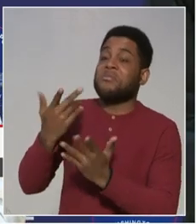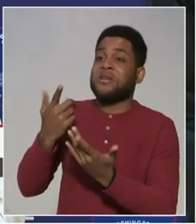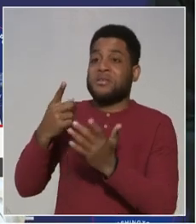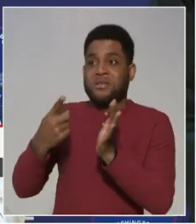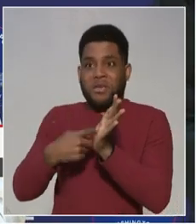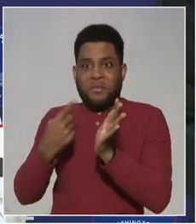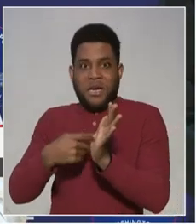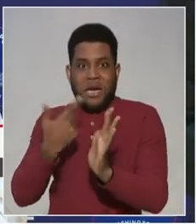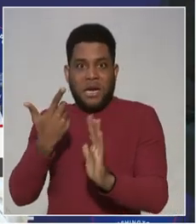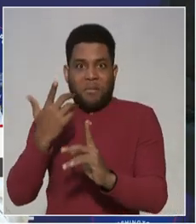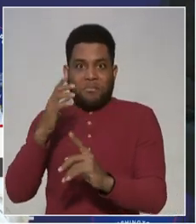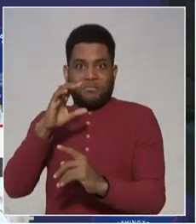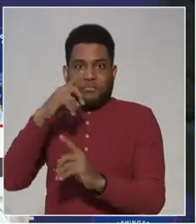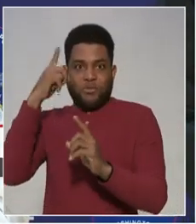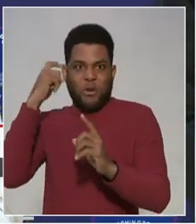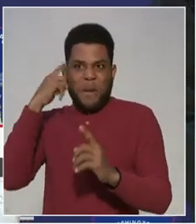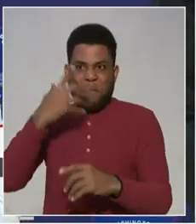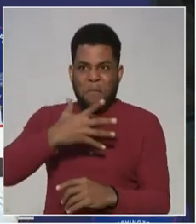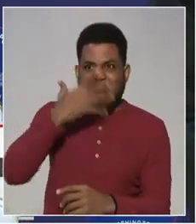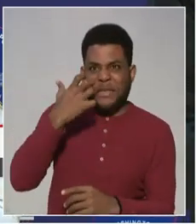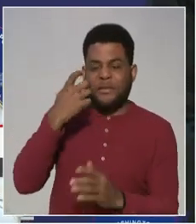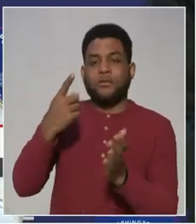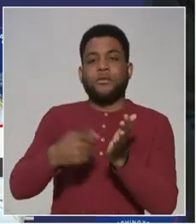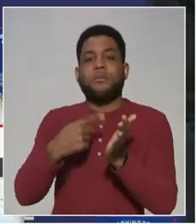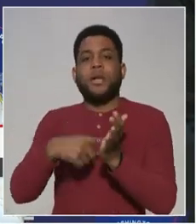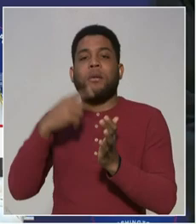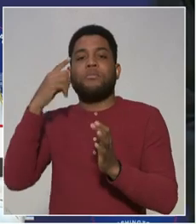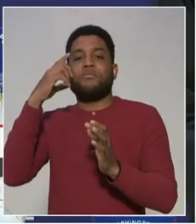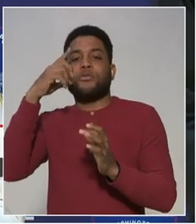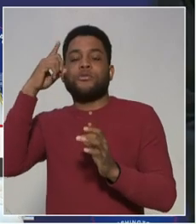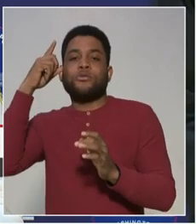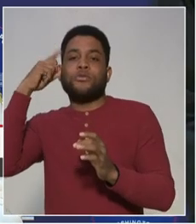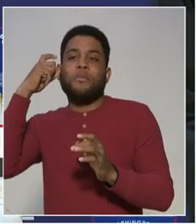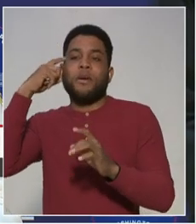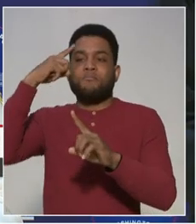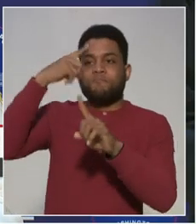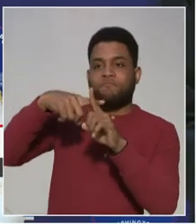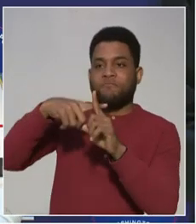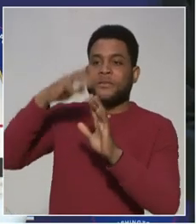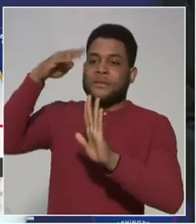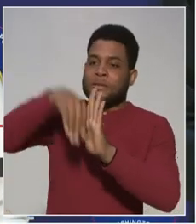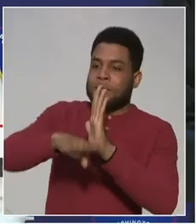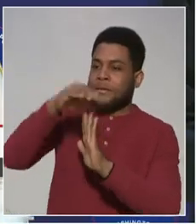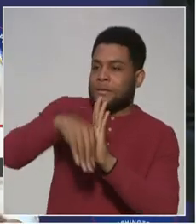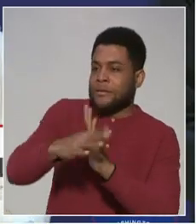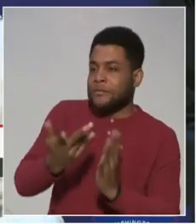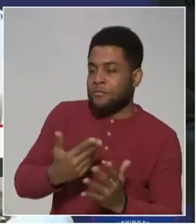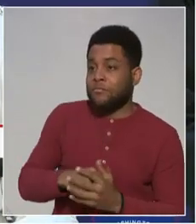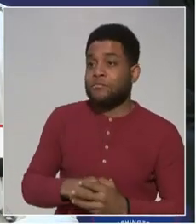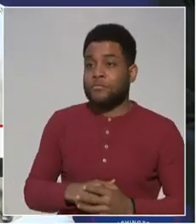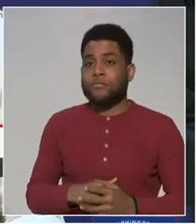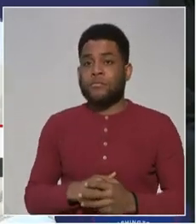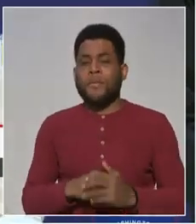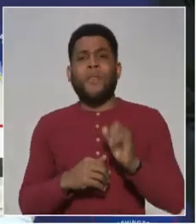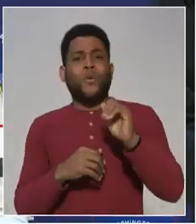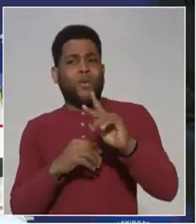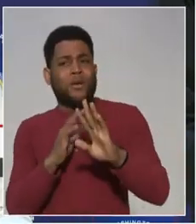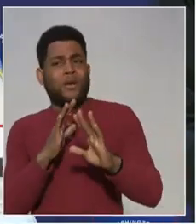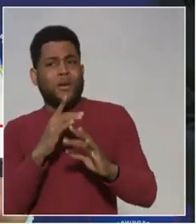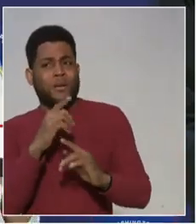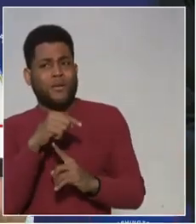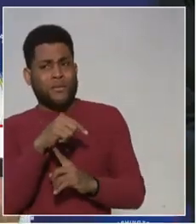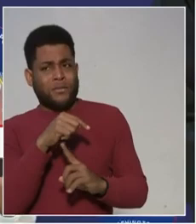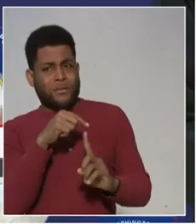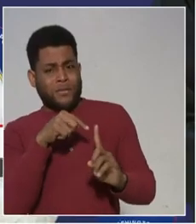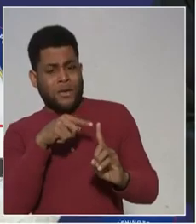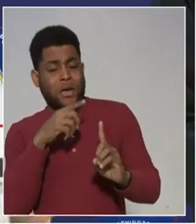speak to the animal cruelty charges that were, laid out in this warrant? Are there any animals in the home? Can you speak to that at all? So